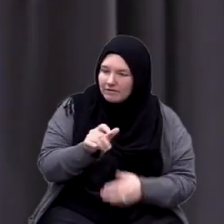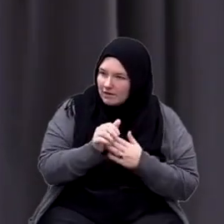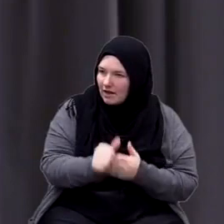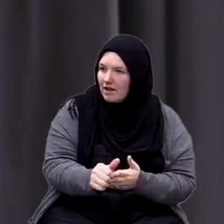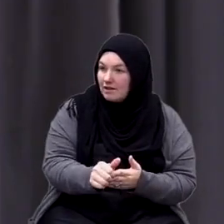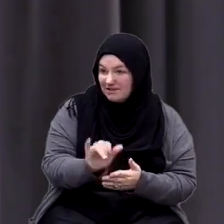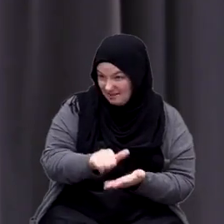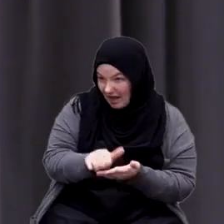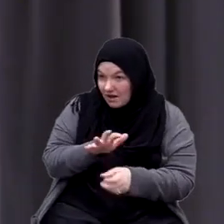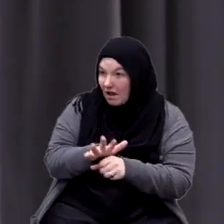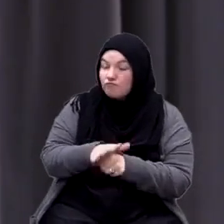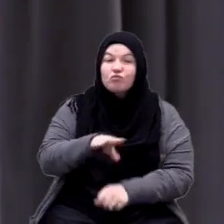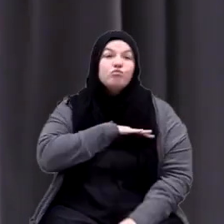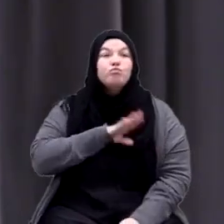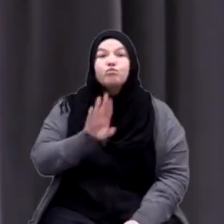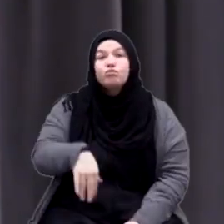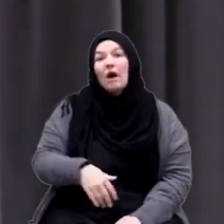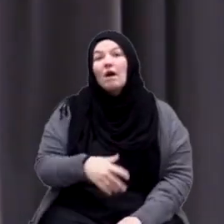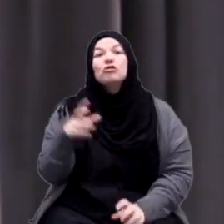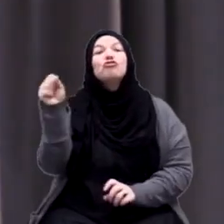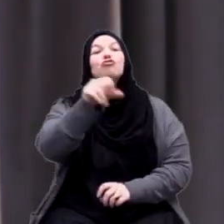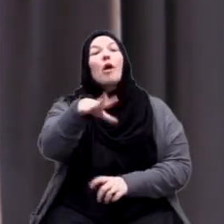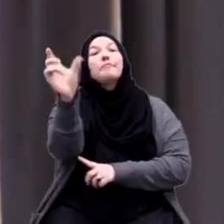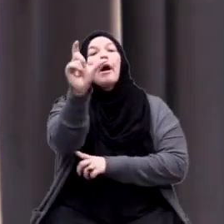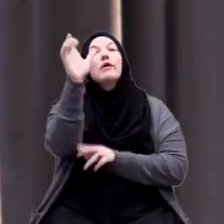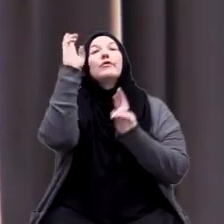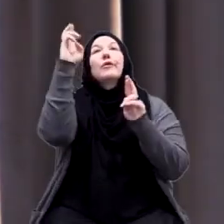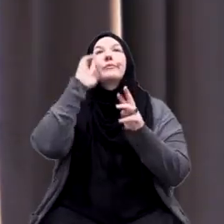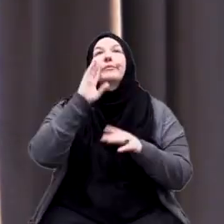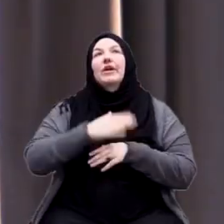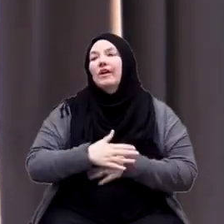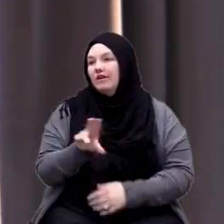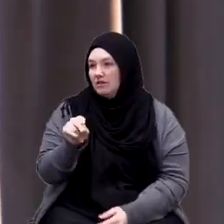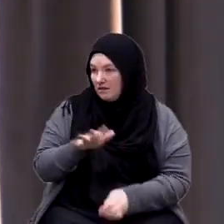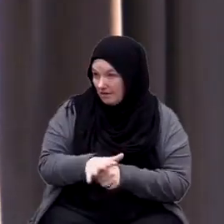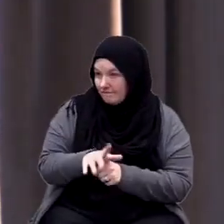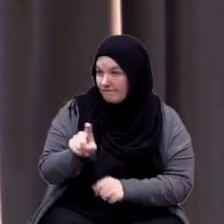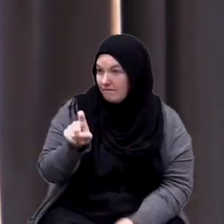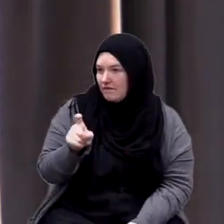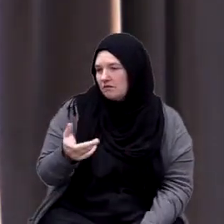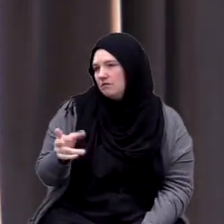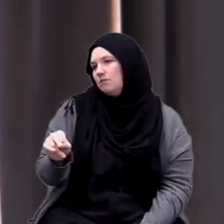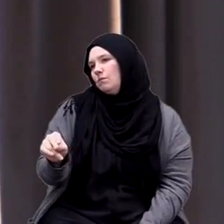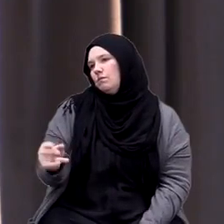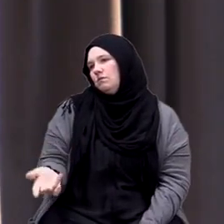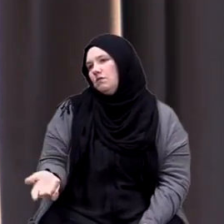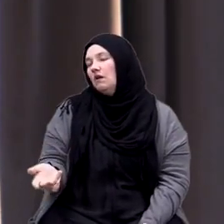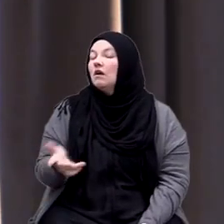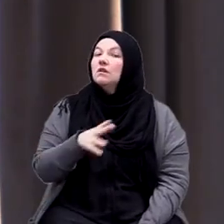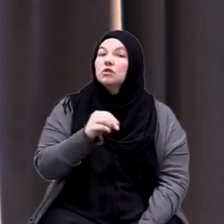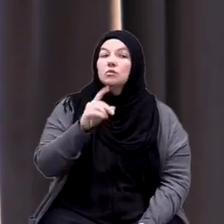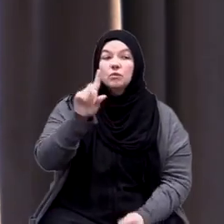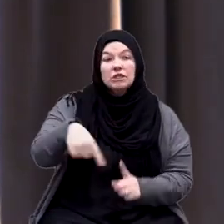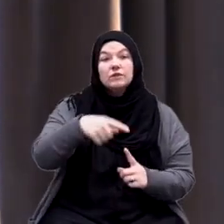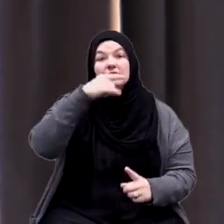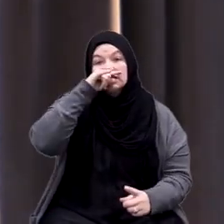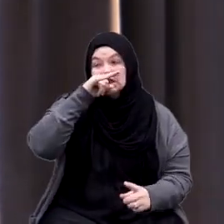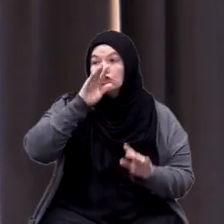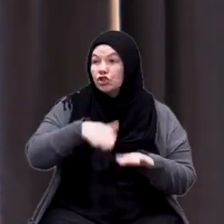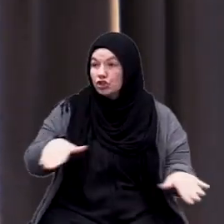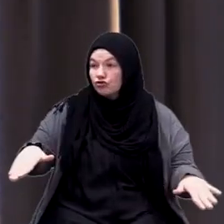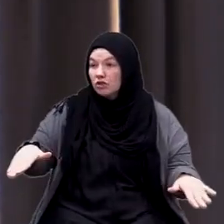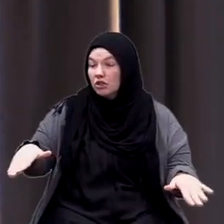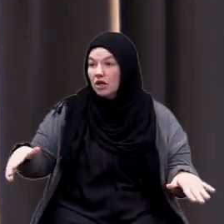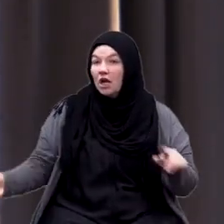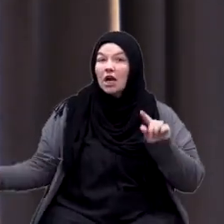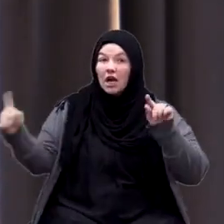Is this enough? Are you satisfied is the question. Do you see your children as they come here increasing